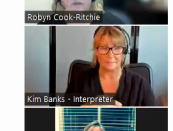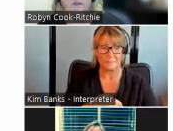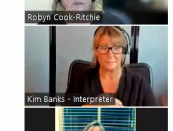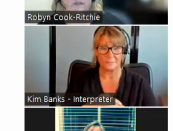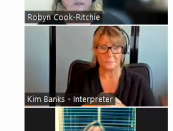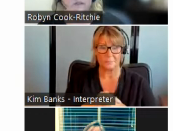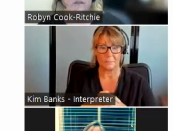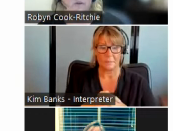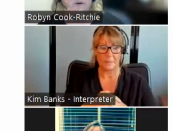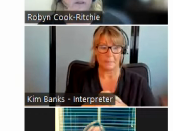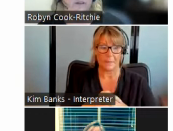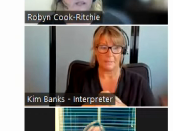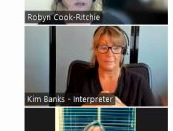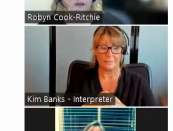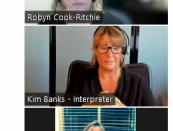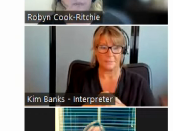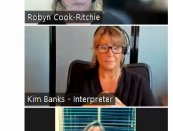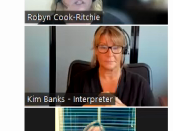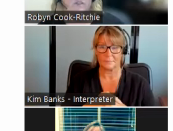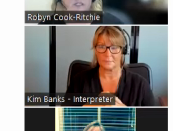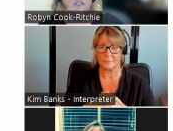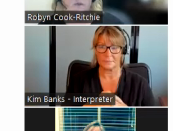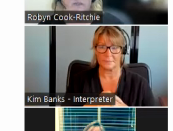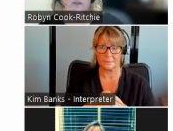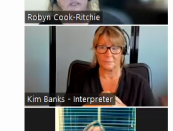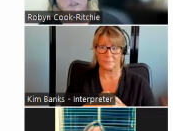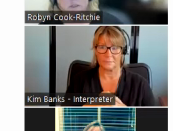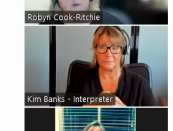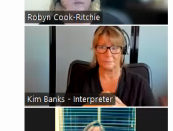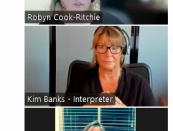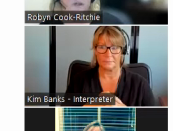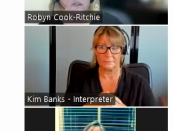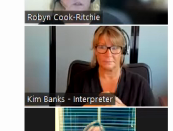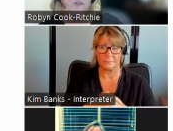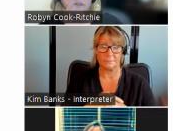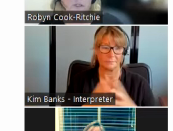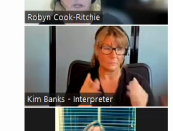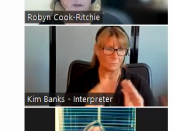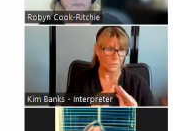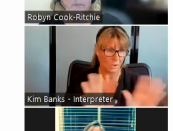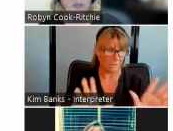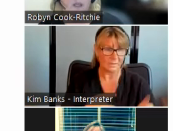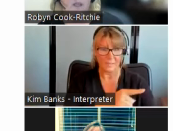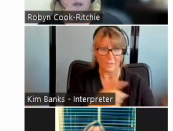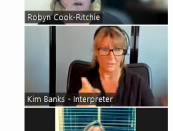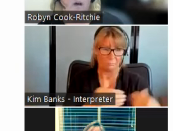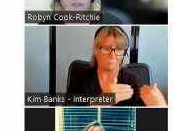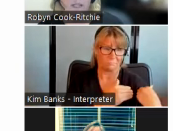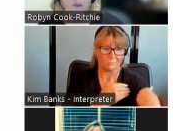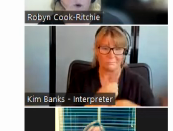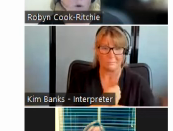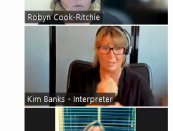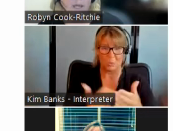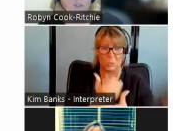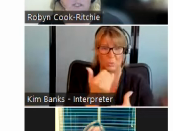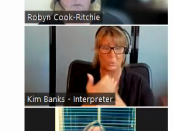So one of the things you need to do is obviously you have to create a new service plan on the